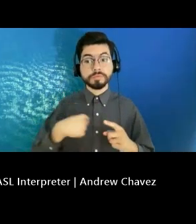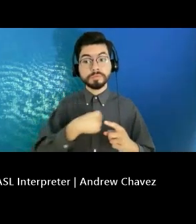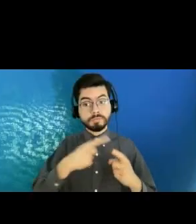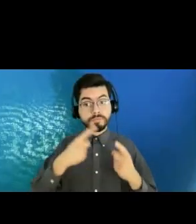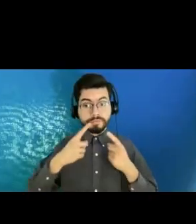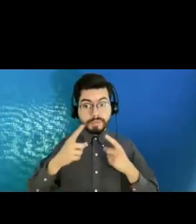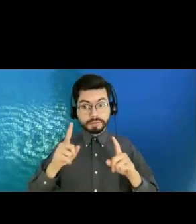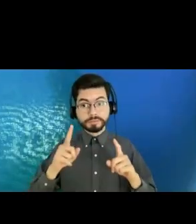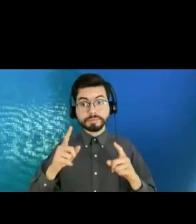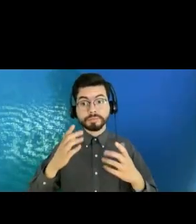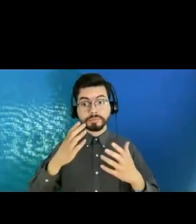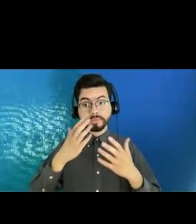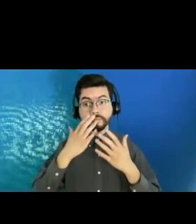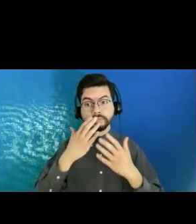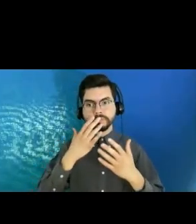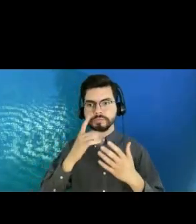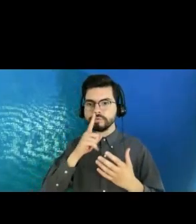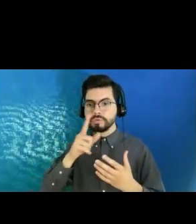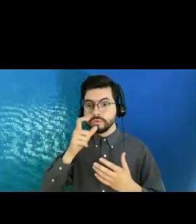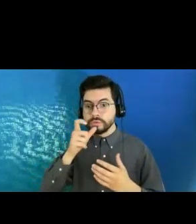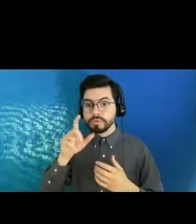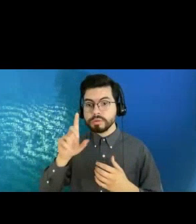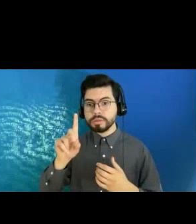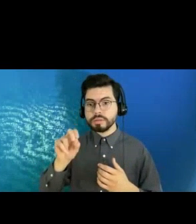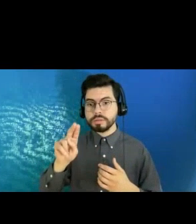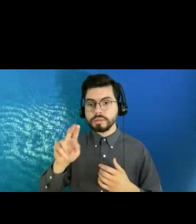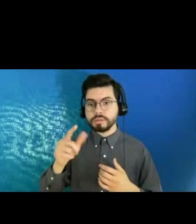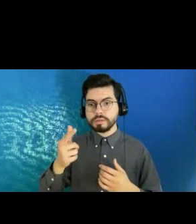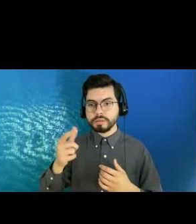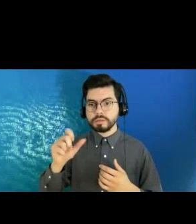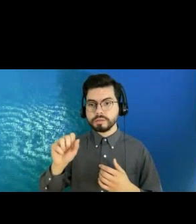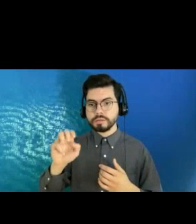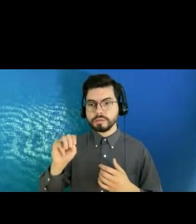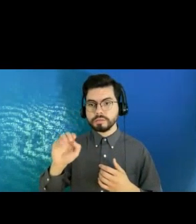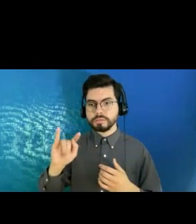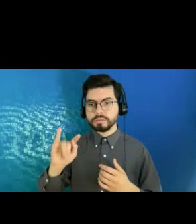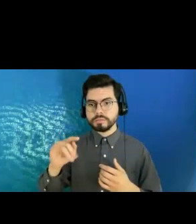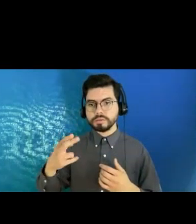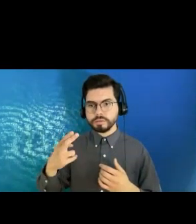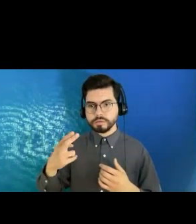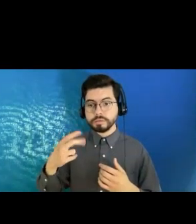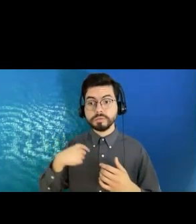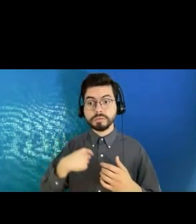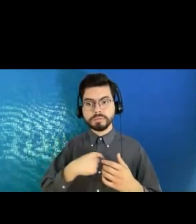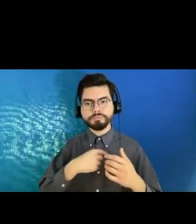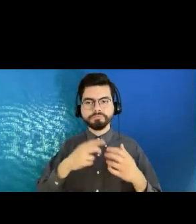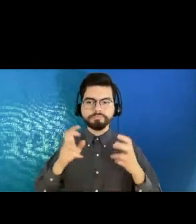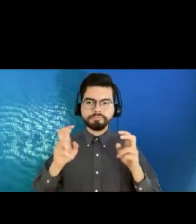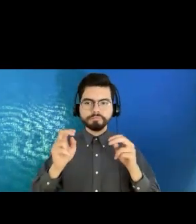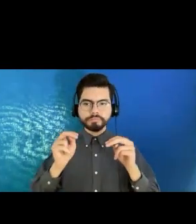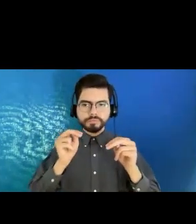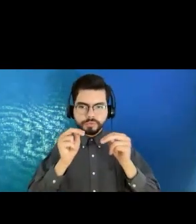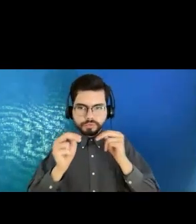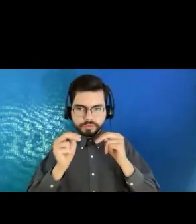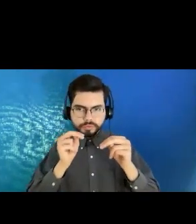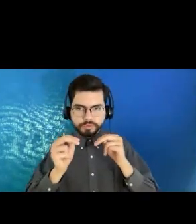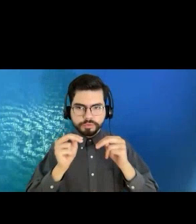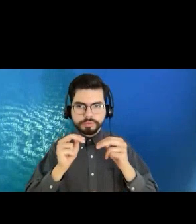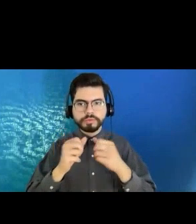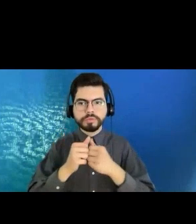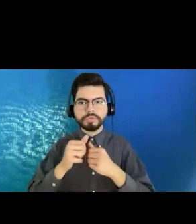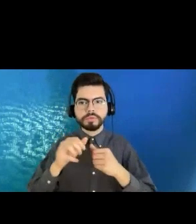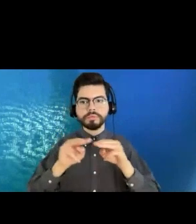thanks in a large part to Doug Smith, in negotiating, if you will, with the